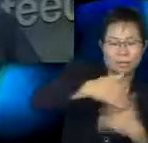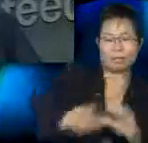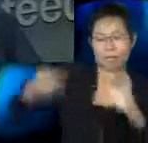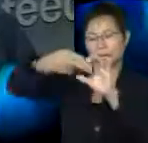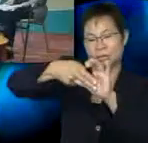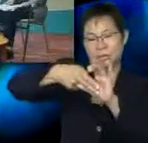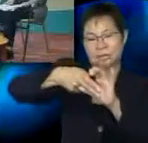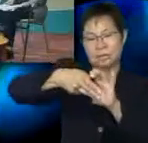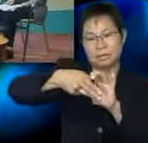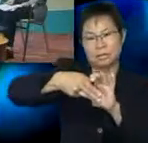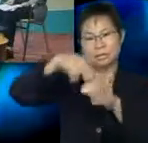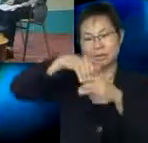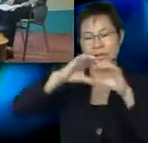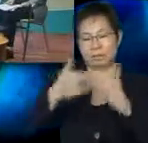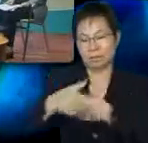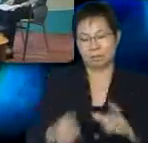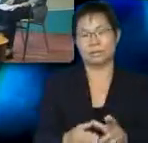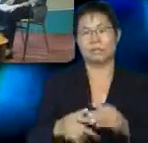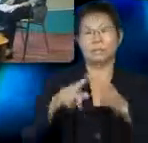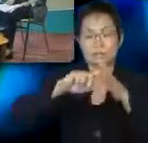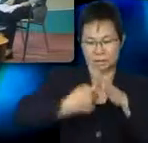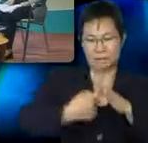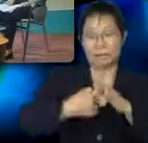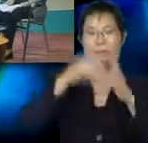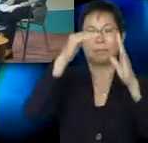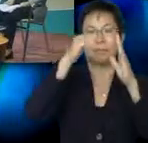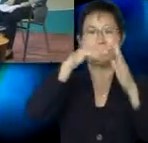classroom. Let us look at the initial part of her lesson.